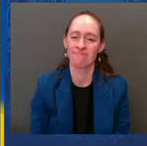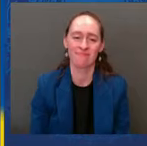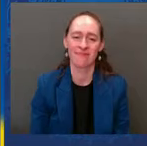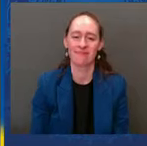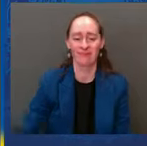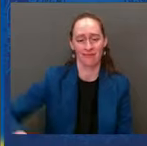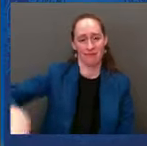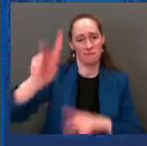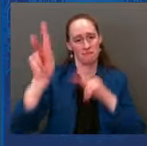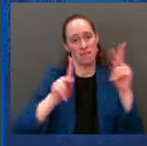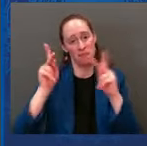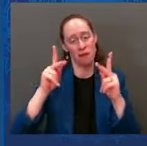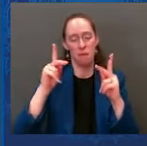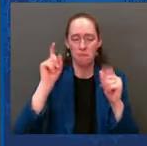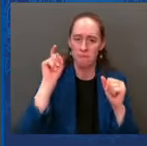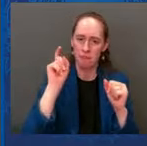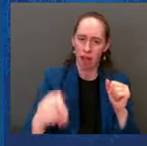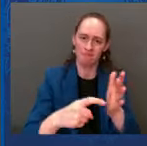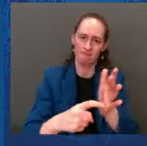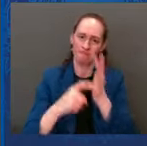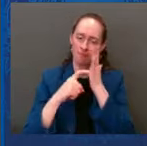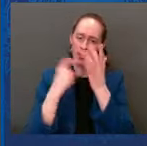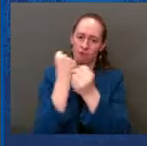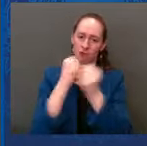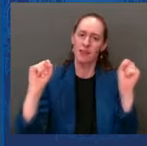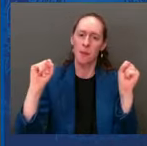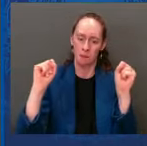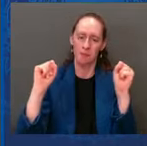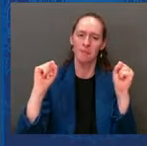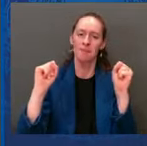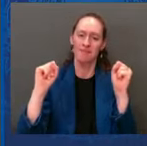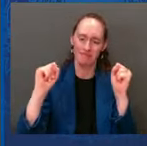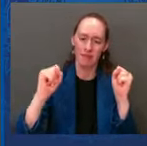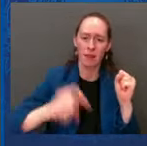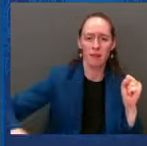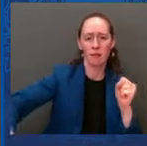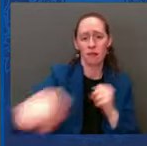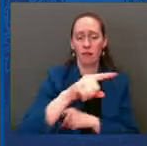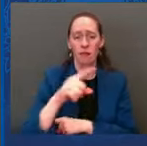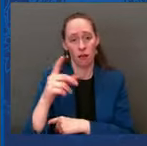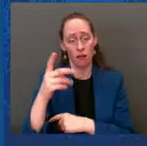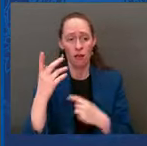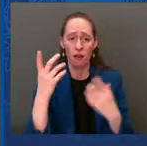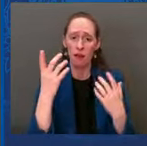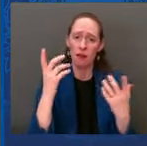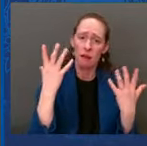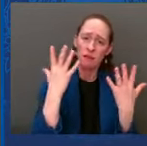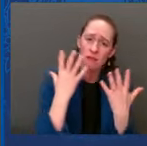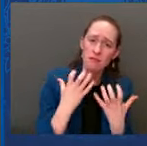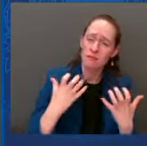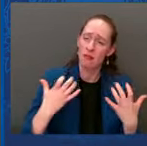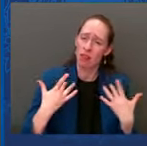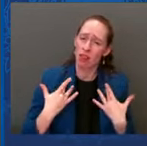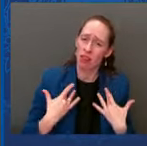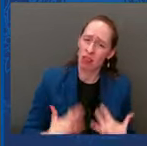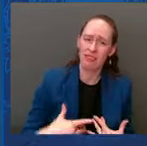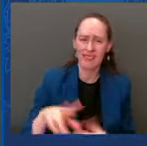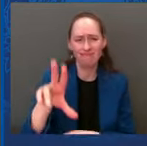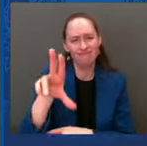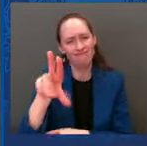You know, this has been an extraordinary year in every sense. Extraordinary brutality from Russian forces